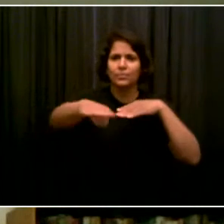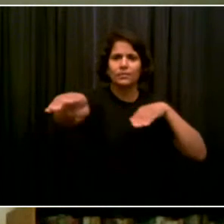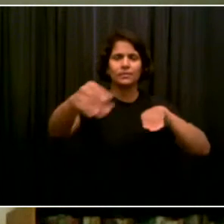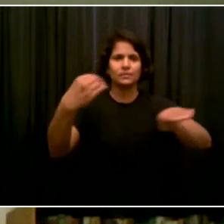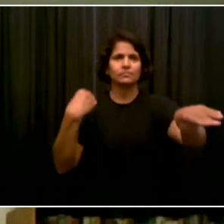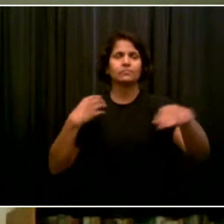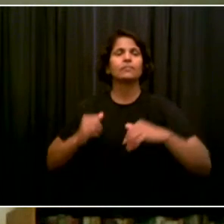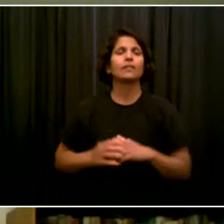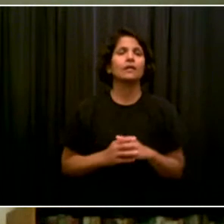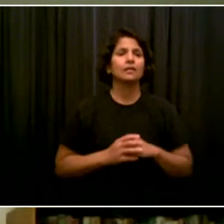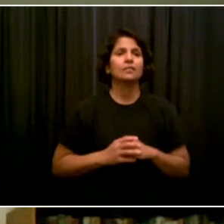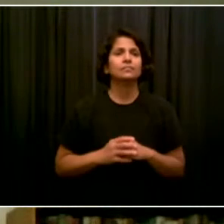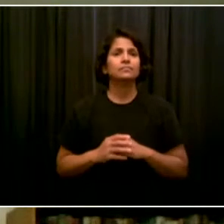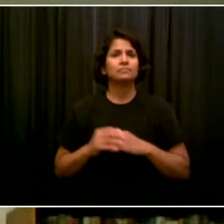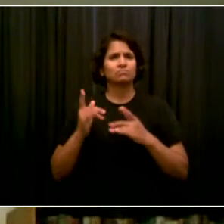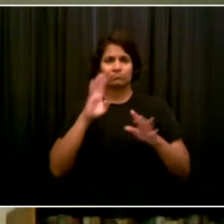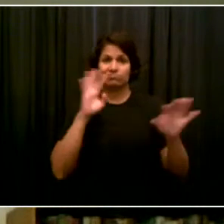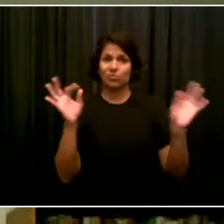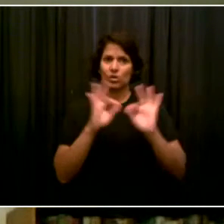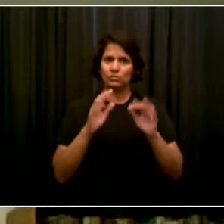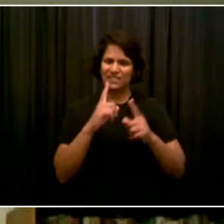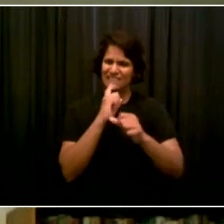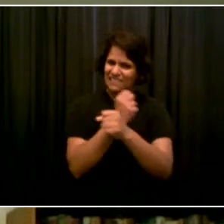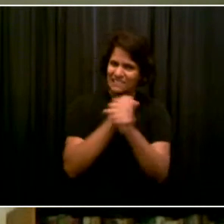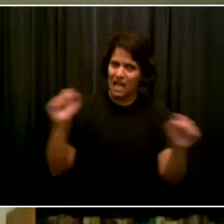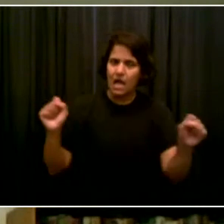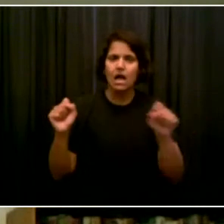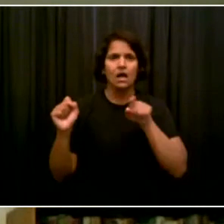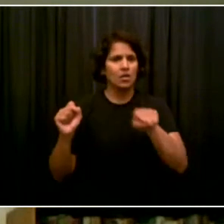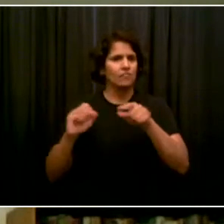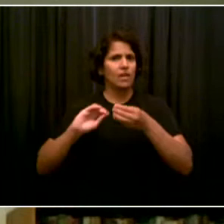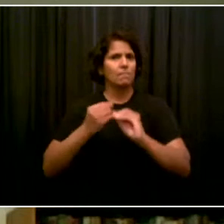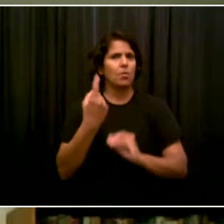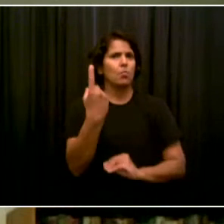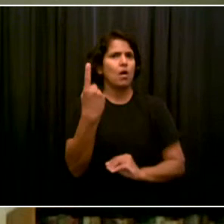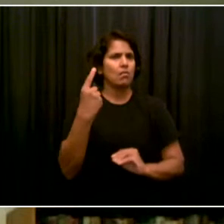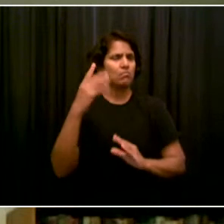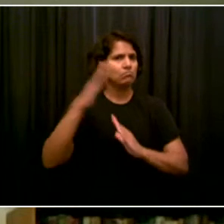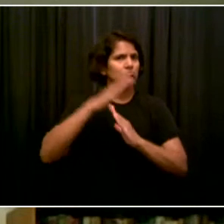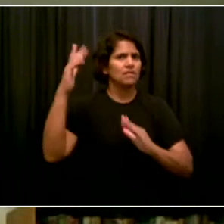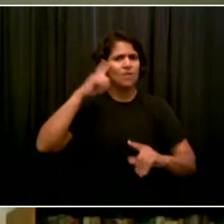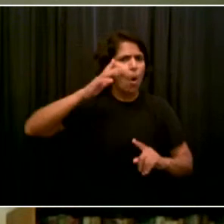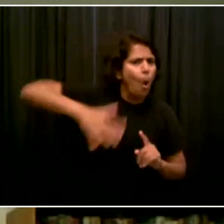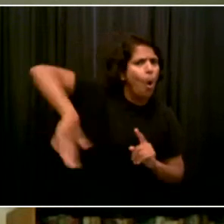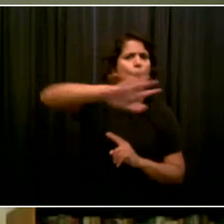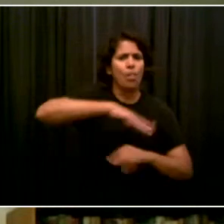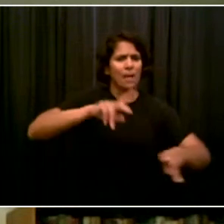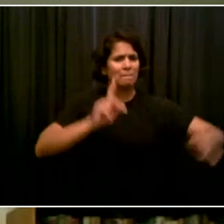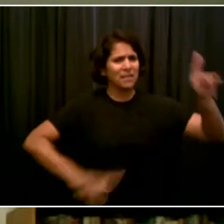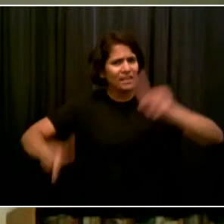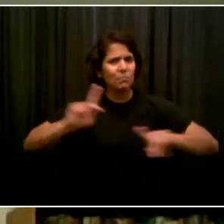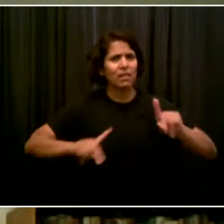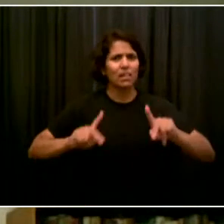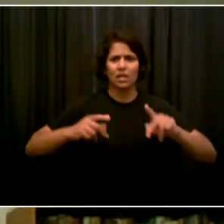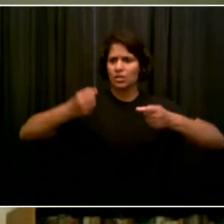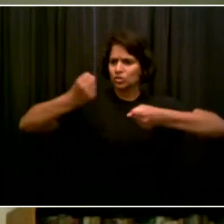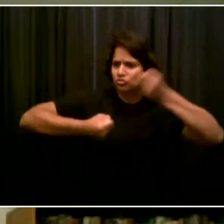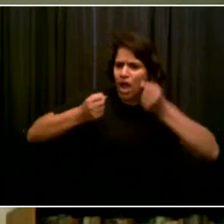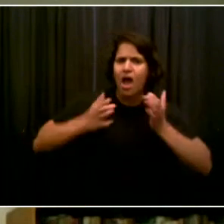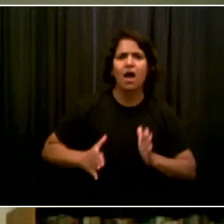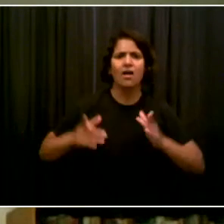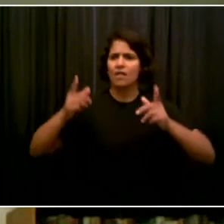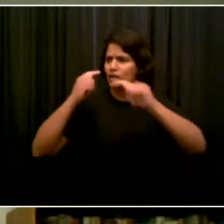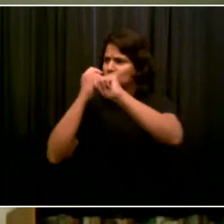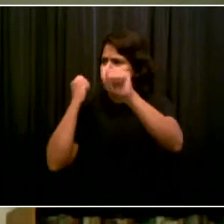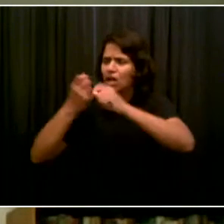that period for drivers and for others who might be worried about the crumbling infrastructure, we really are taking a big step forward.